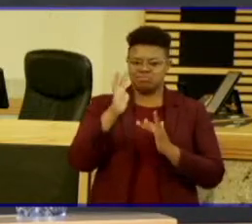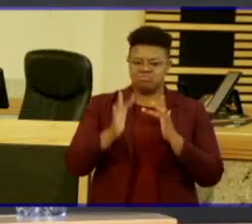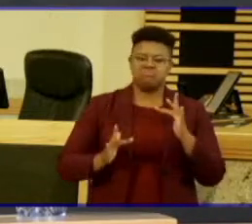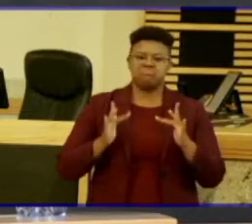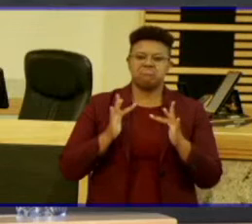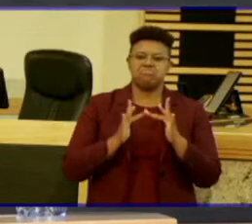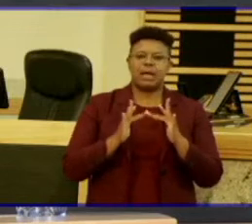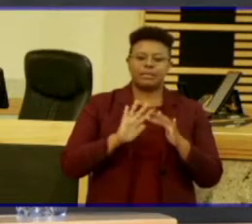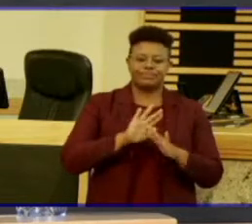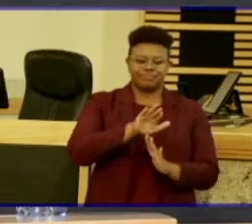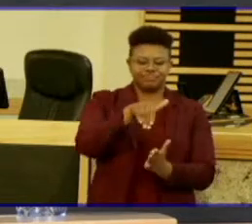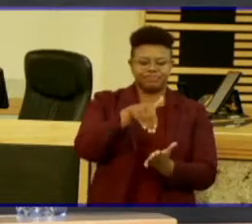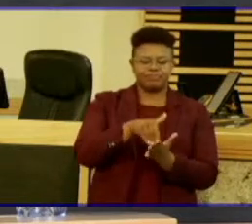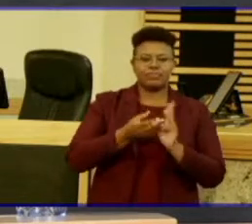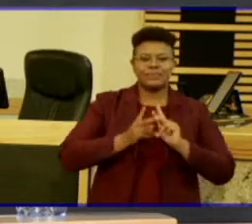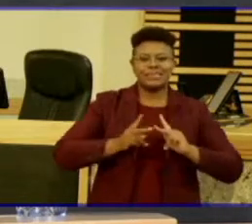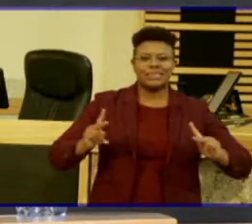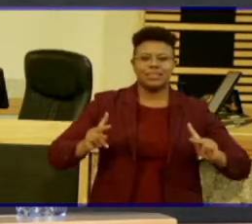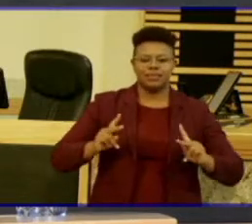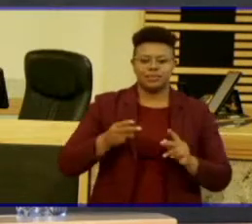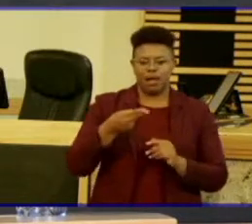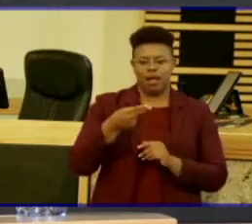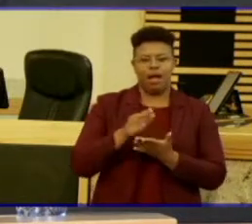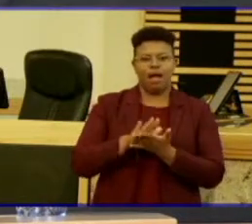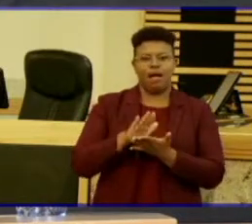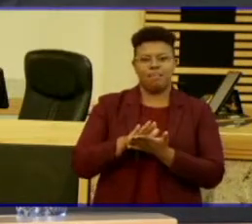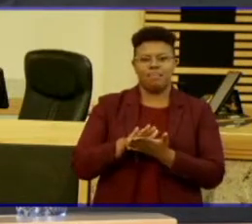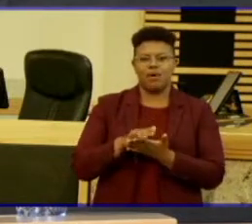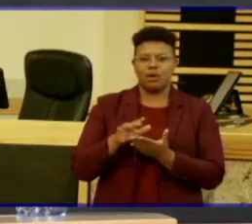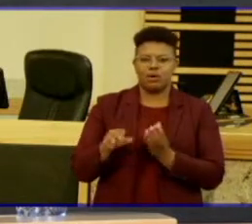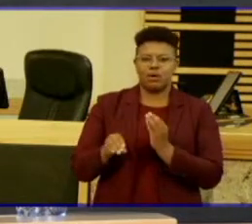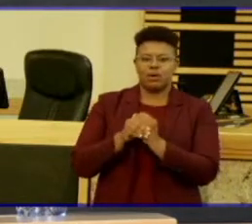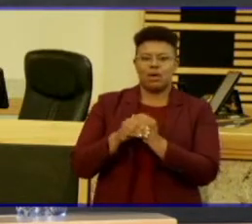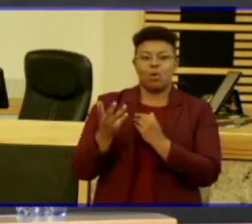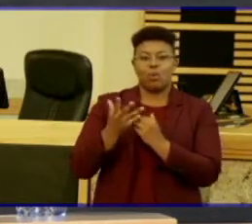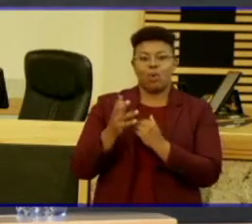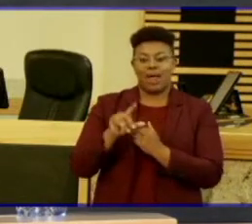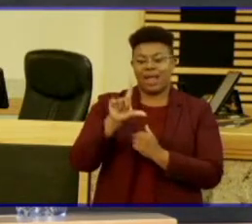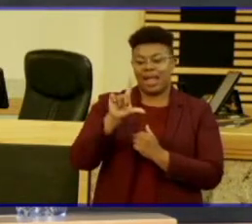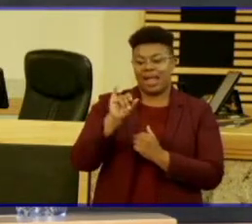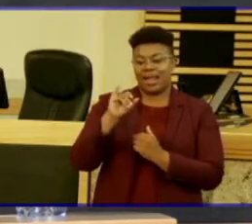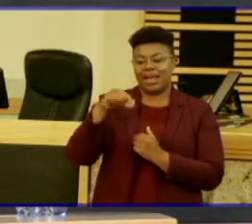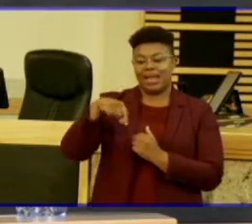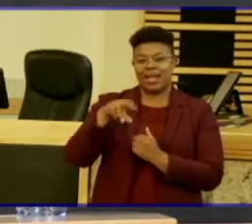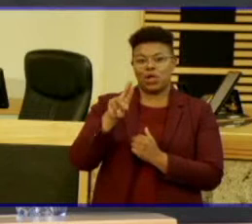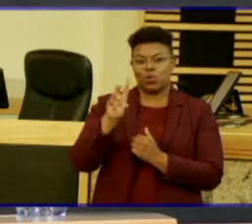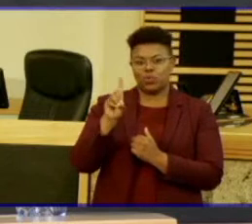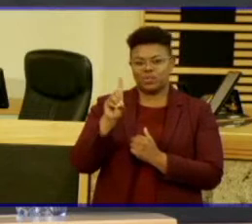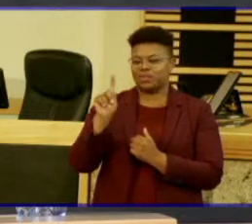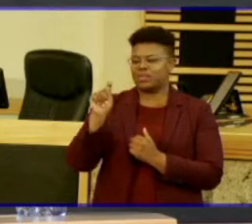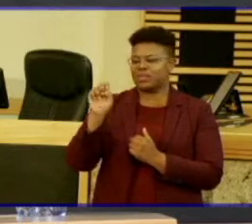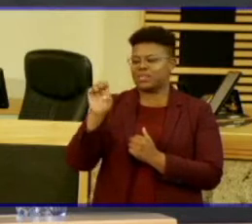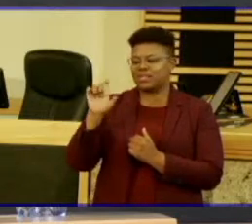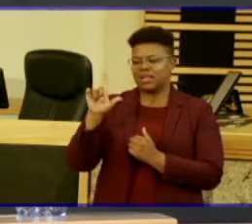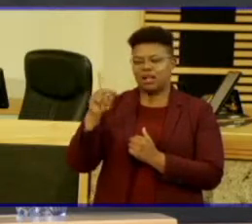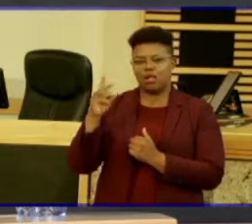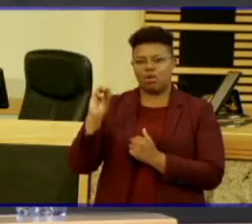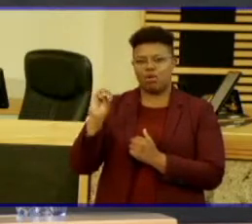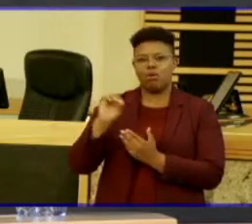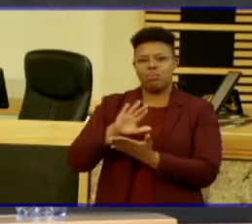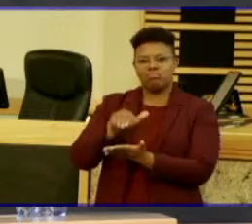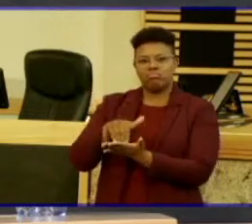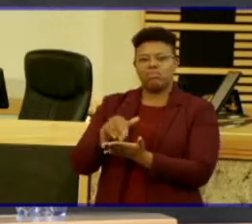multi-purpose ICT hub. In addition to this, Liquid Telecom South Africa has committed to establish an ICT academy in